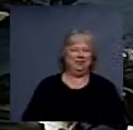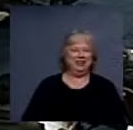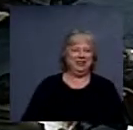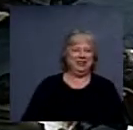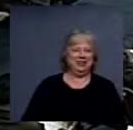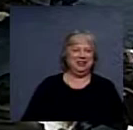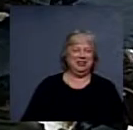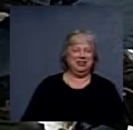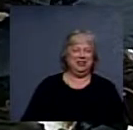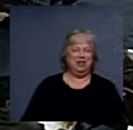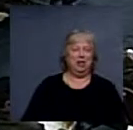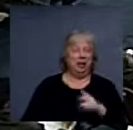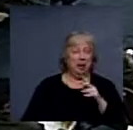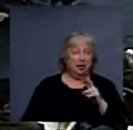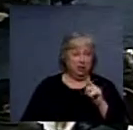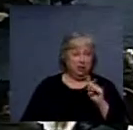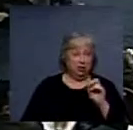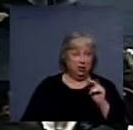Mr. Brzezinski.